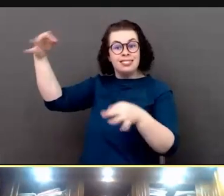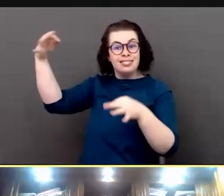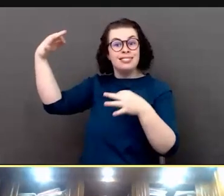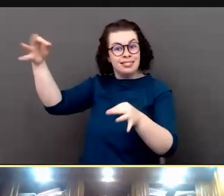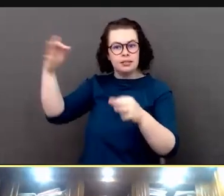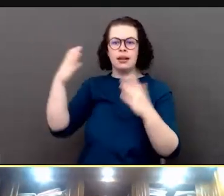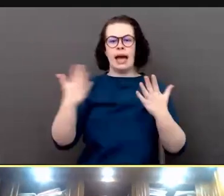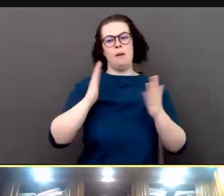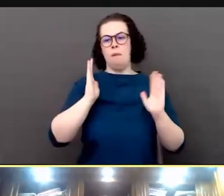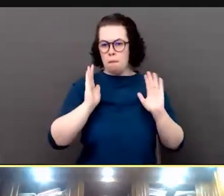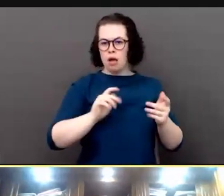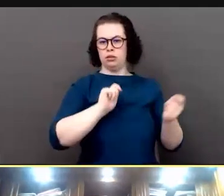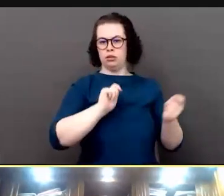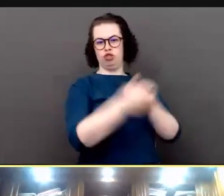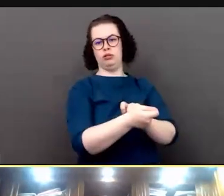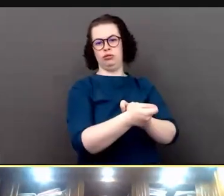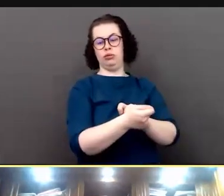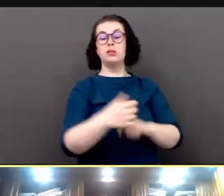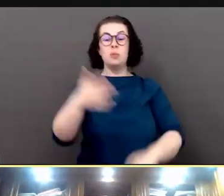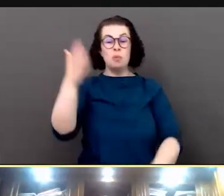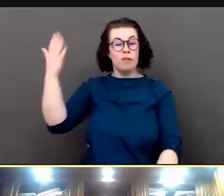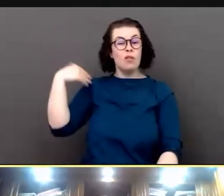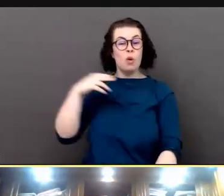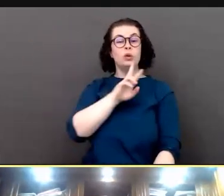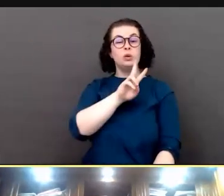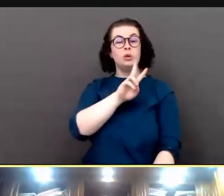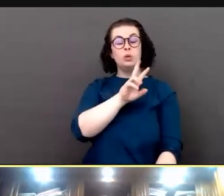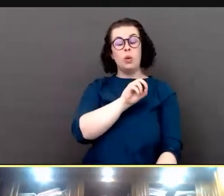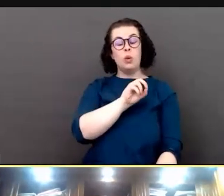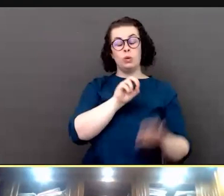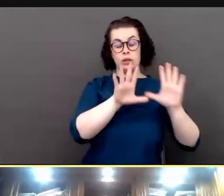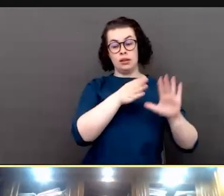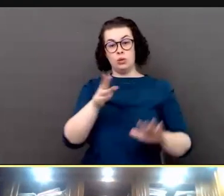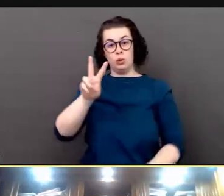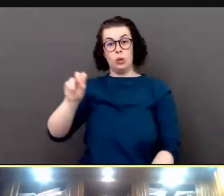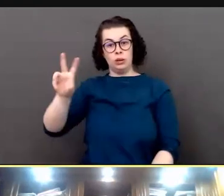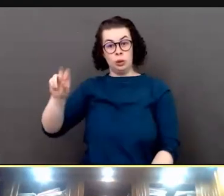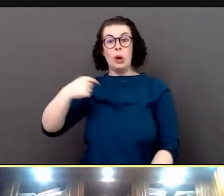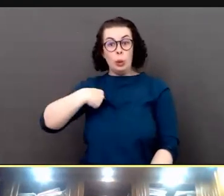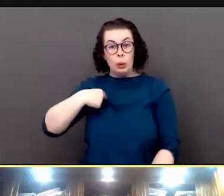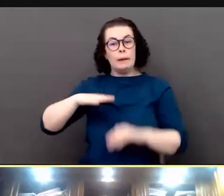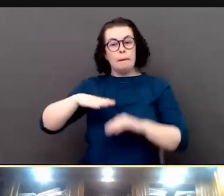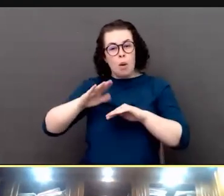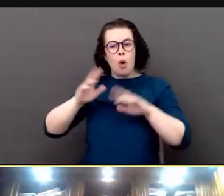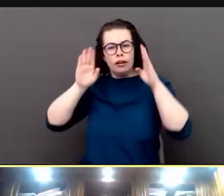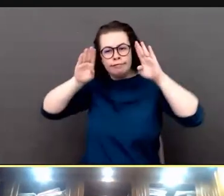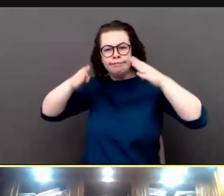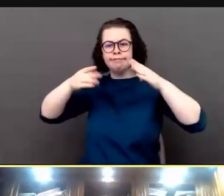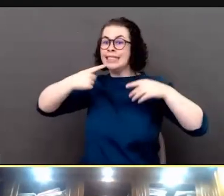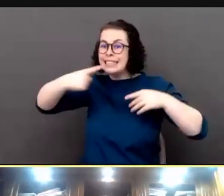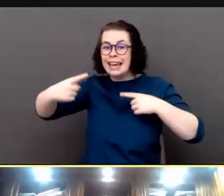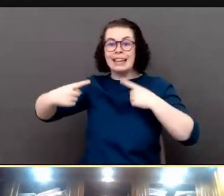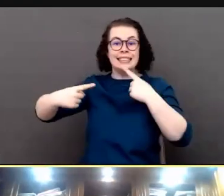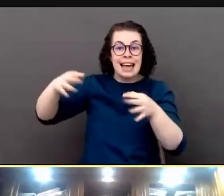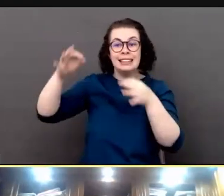in the development of the standards, the framework, the what to do. Now we really need to do it and implement and focus